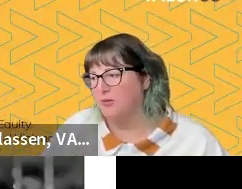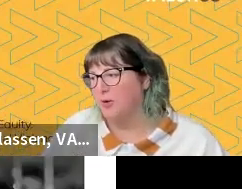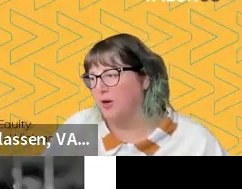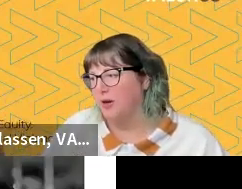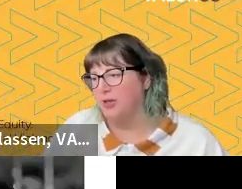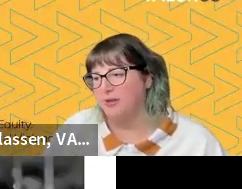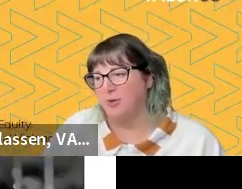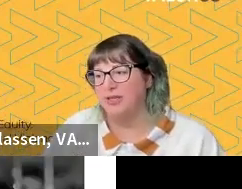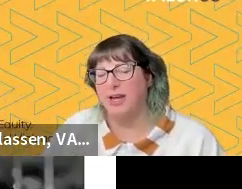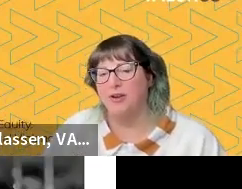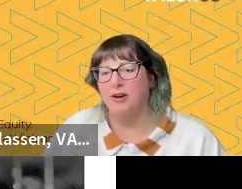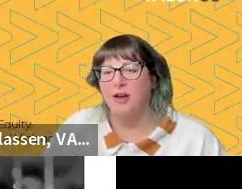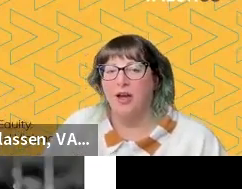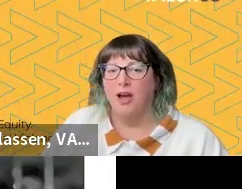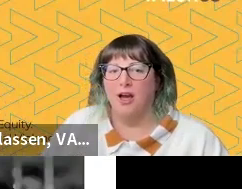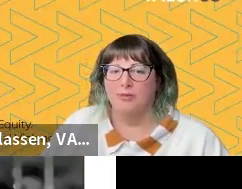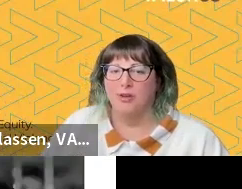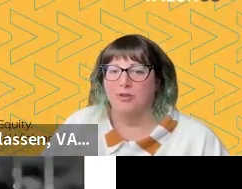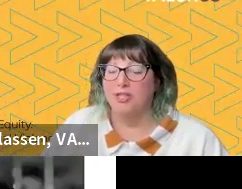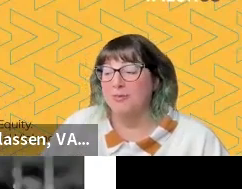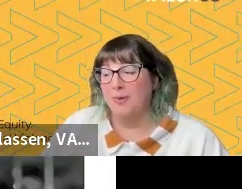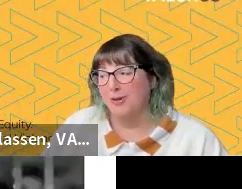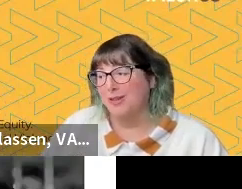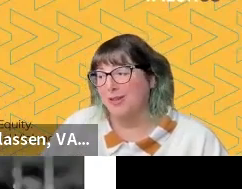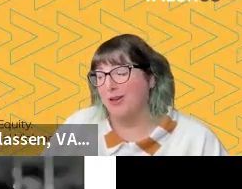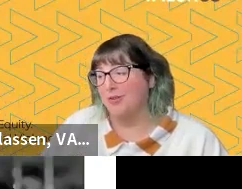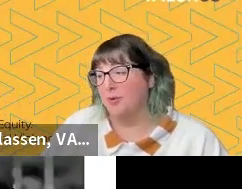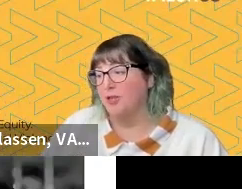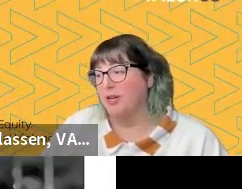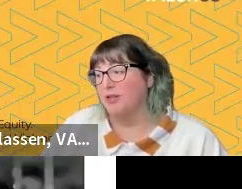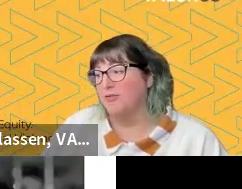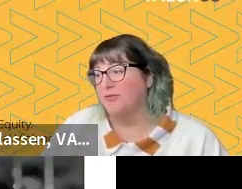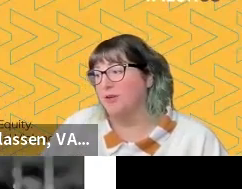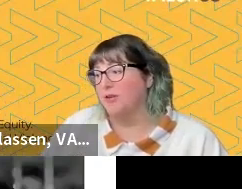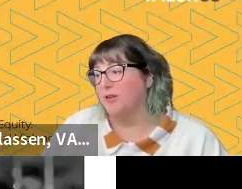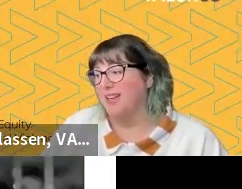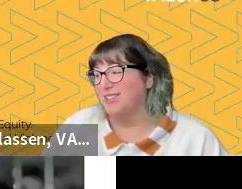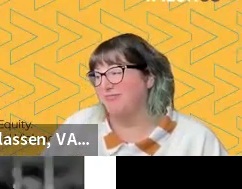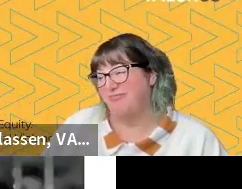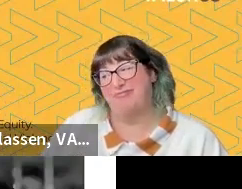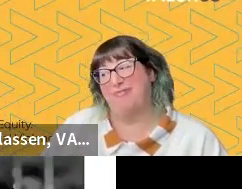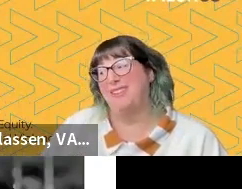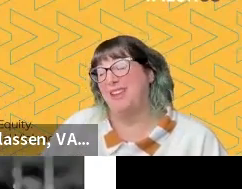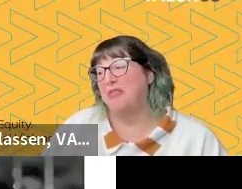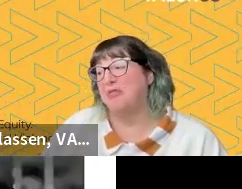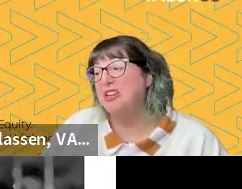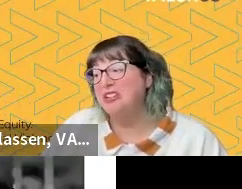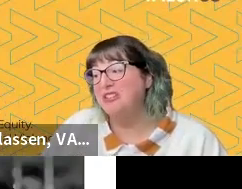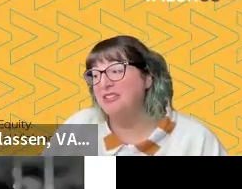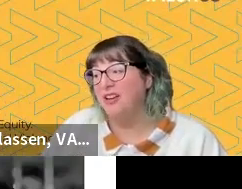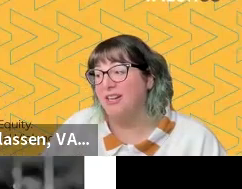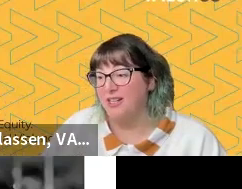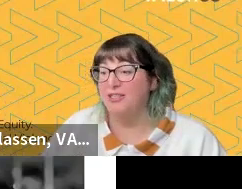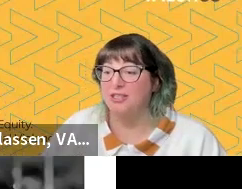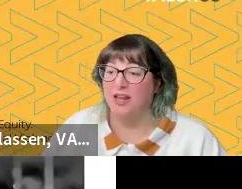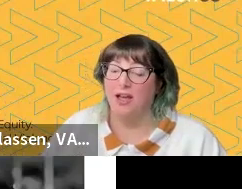this project. We work a couple days a week together. So she's been really involved in the project for the last, I'd say, 3